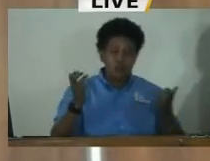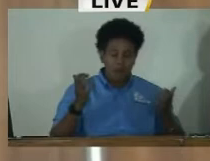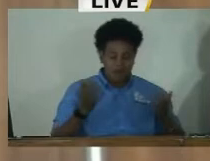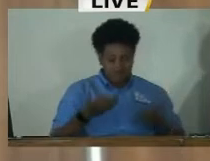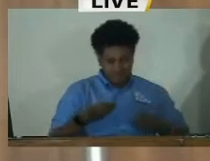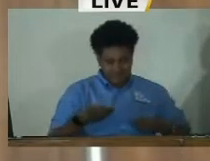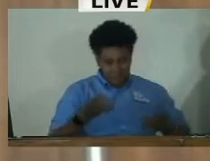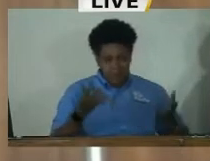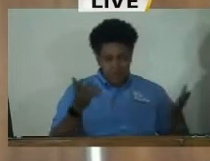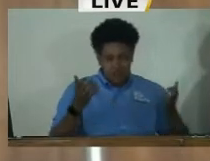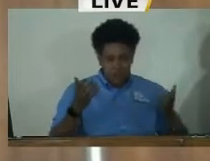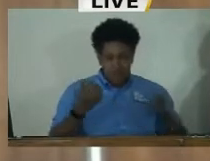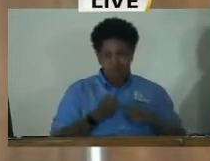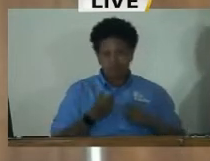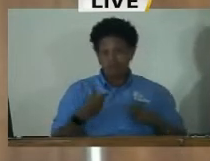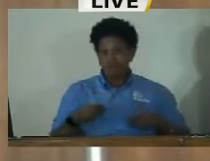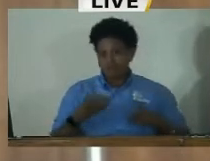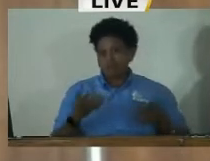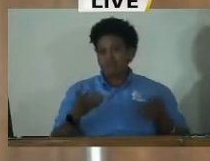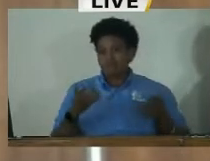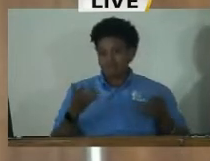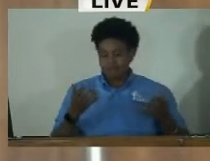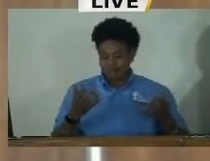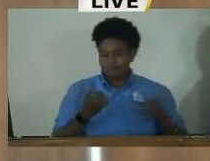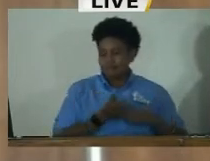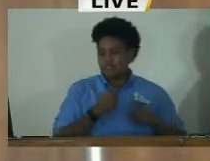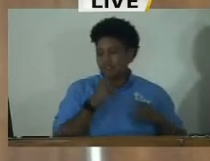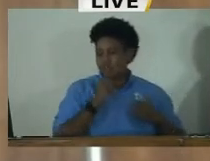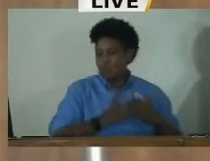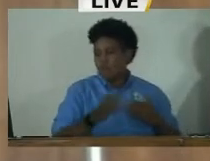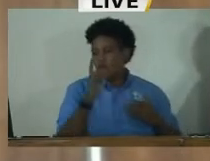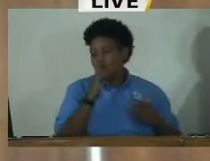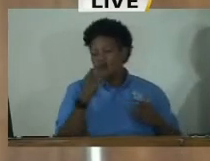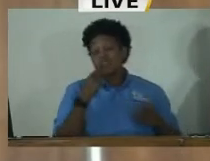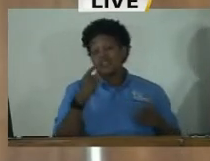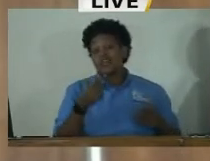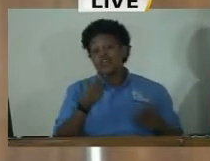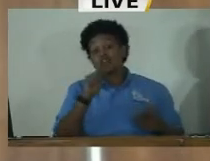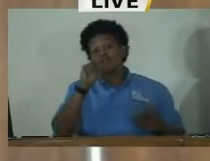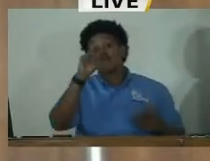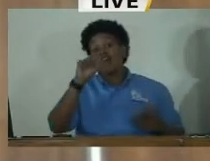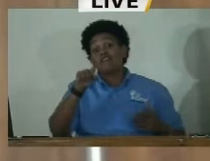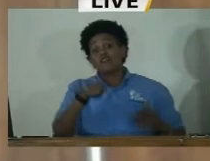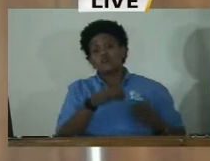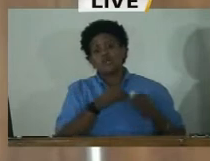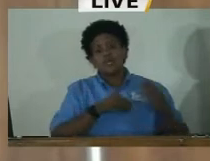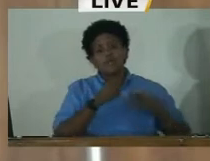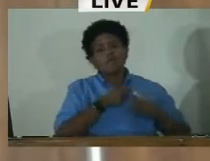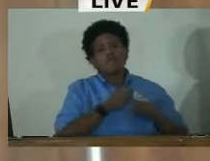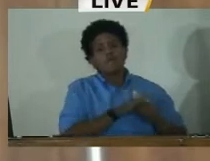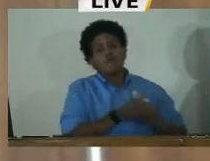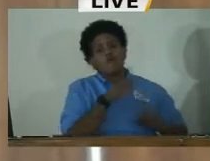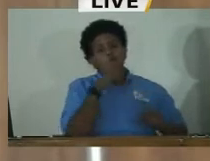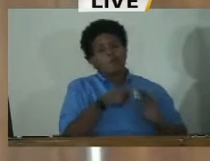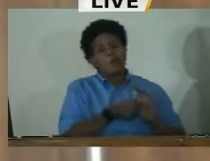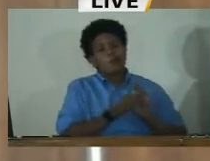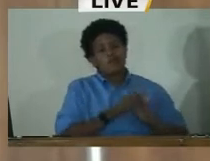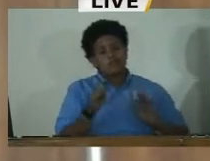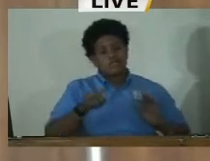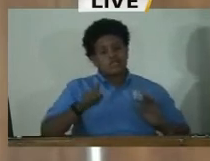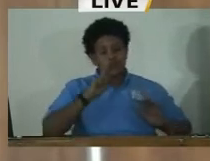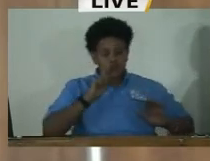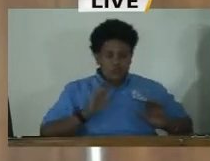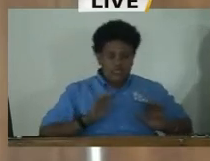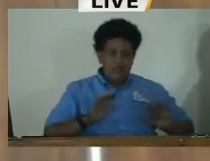want to move forward to say that the ravages to the economy from COVID emphasize the need to stimulate